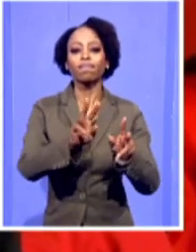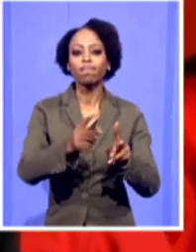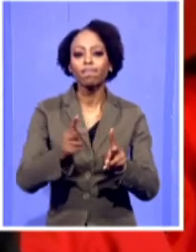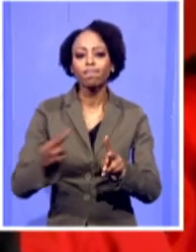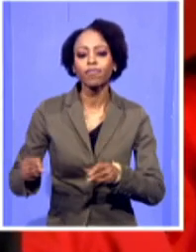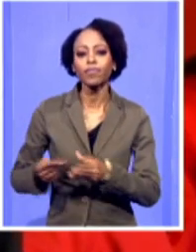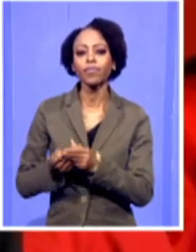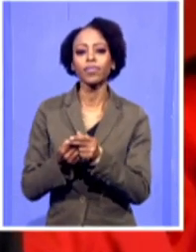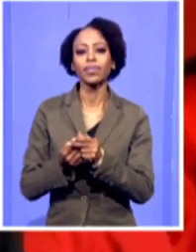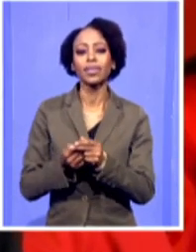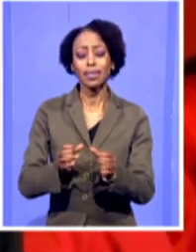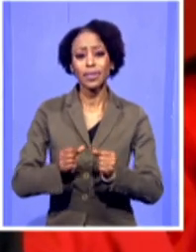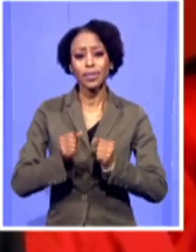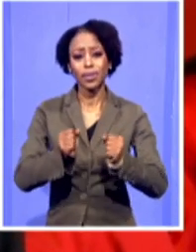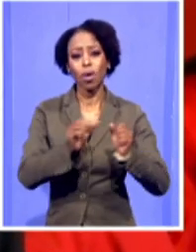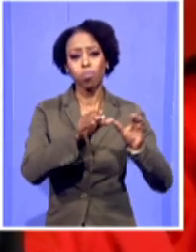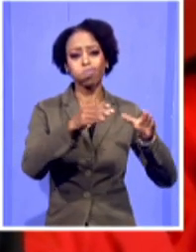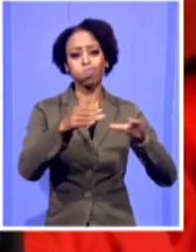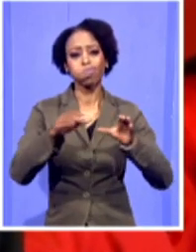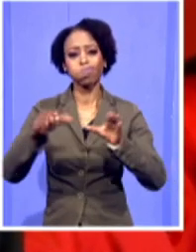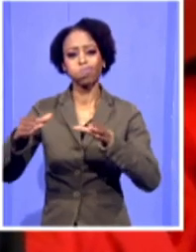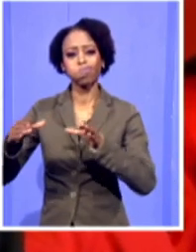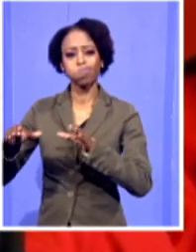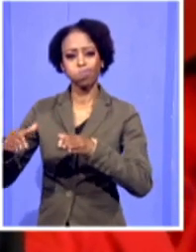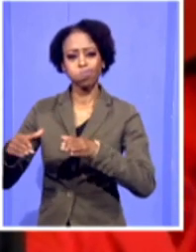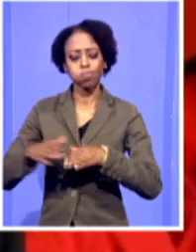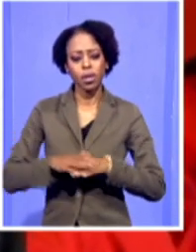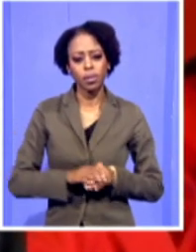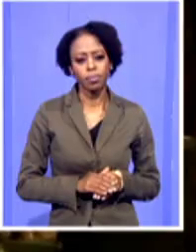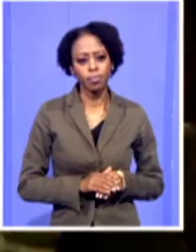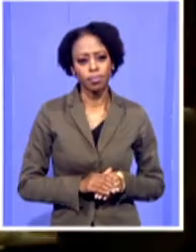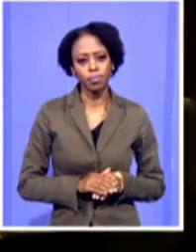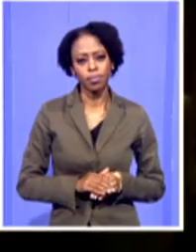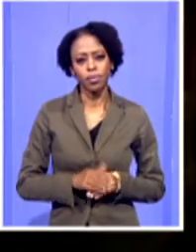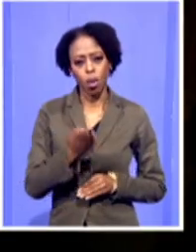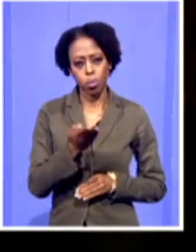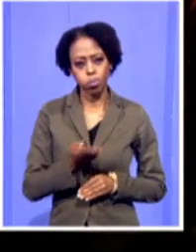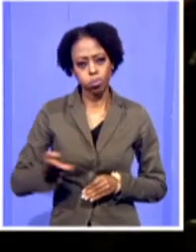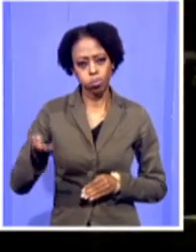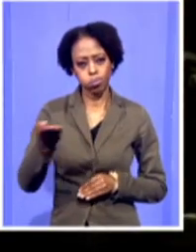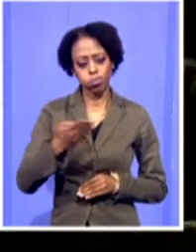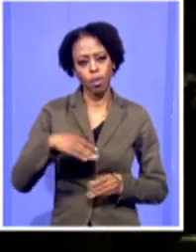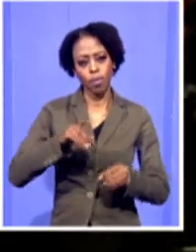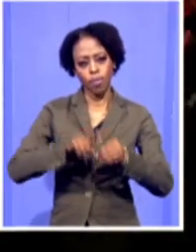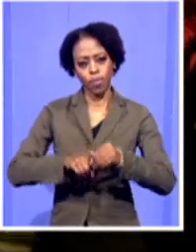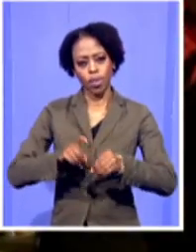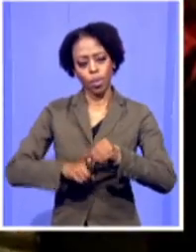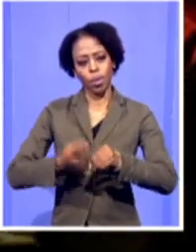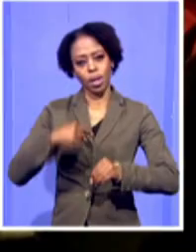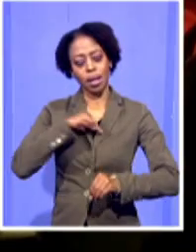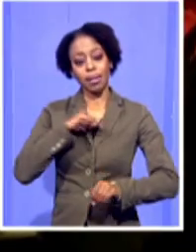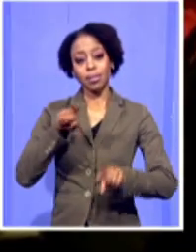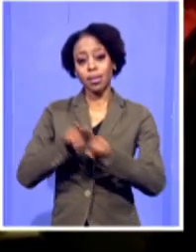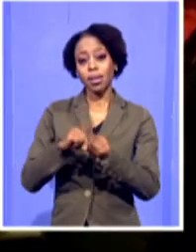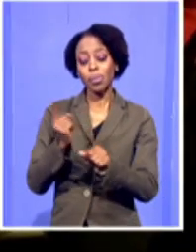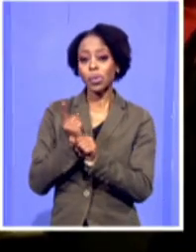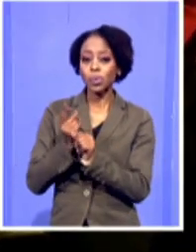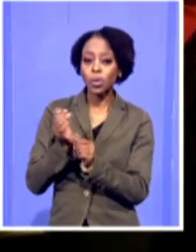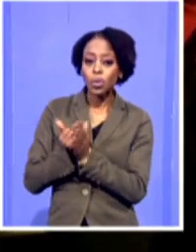in strong sectors wide within our affiliates, in helping leadership